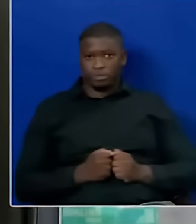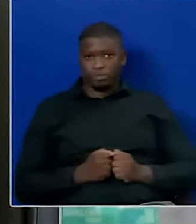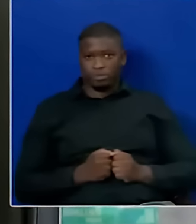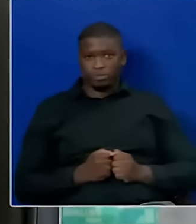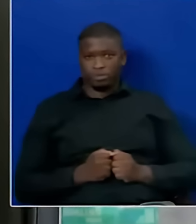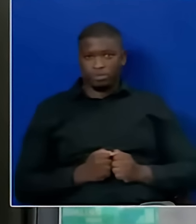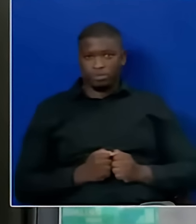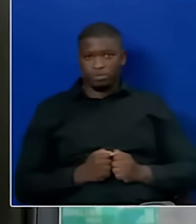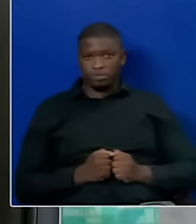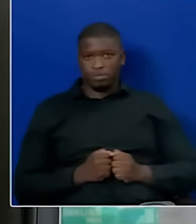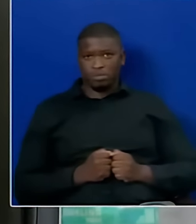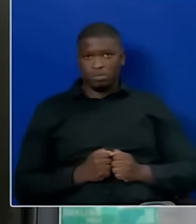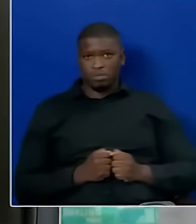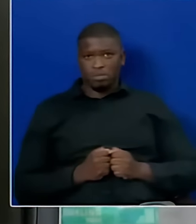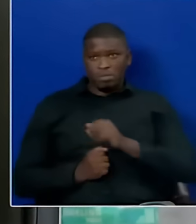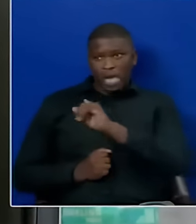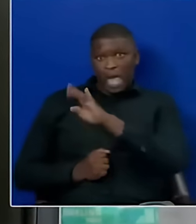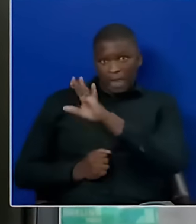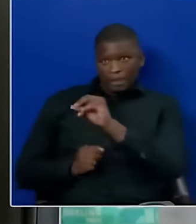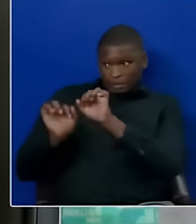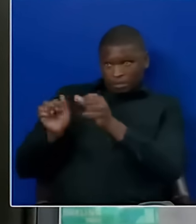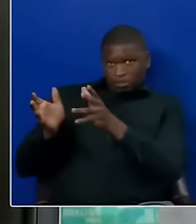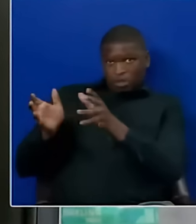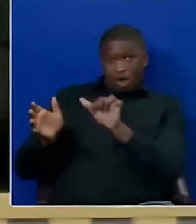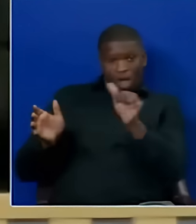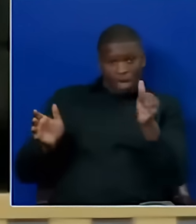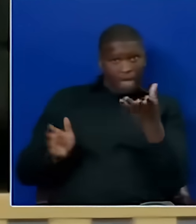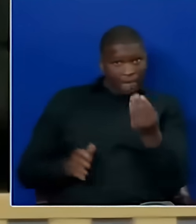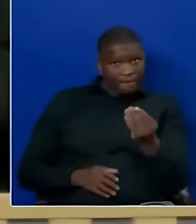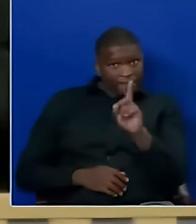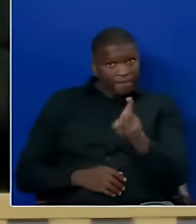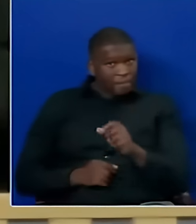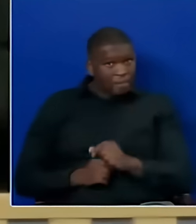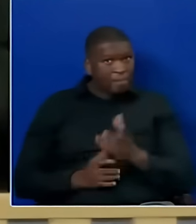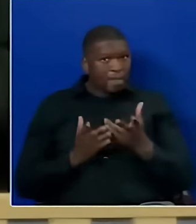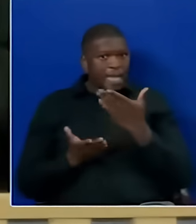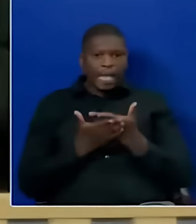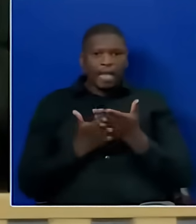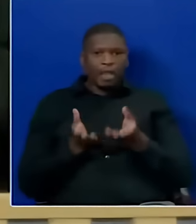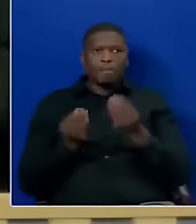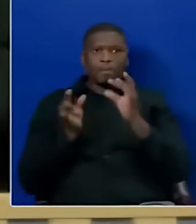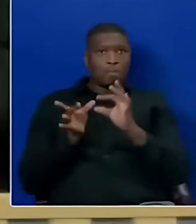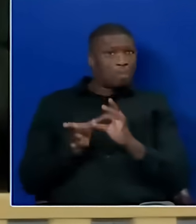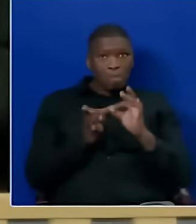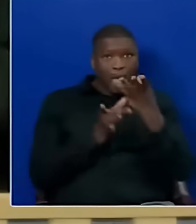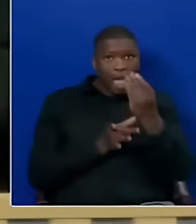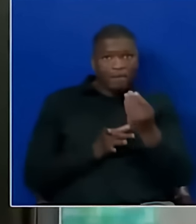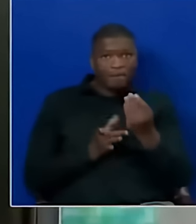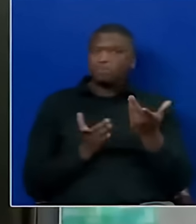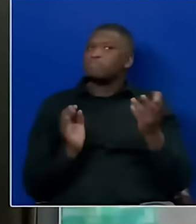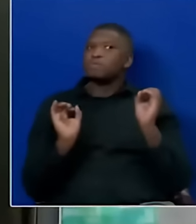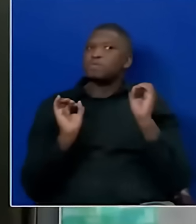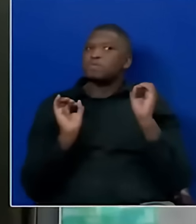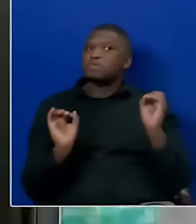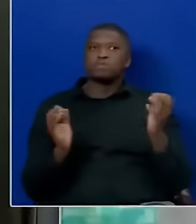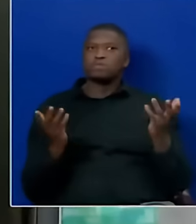system that is used by the police that could have made that linkage? Definitely no, Commissioners. This is the only